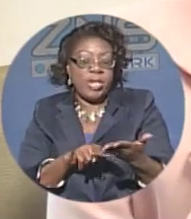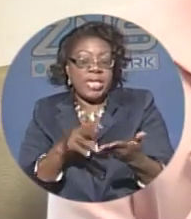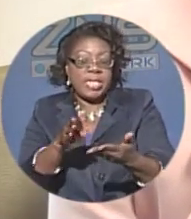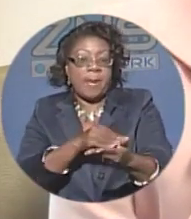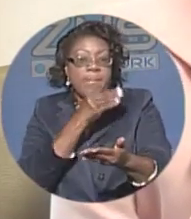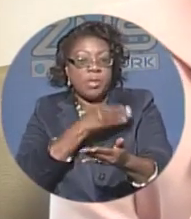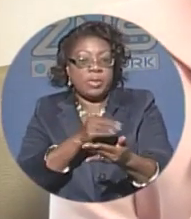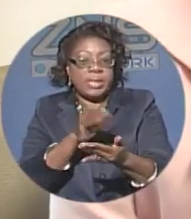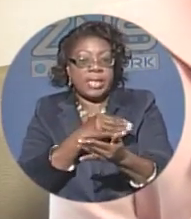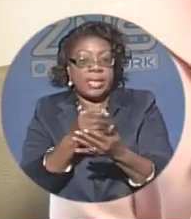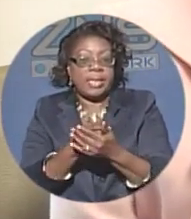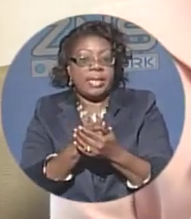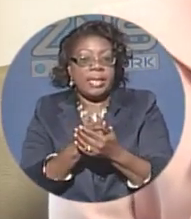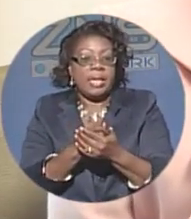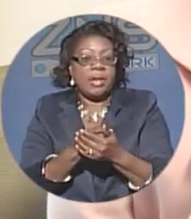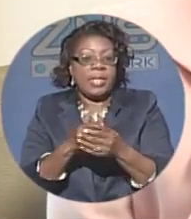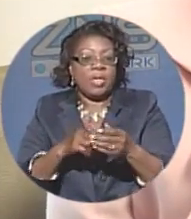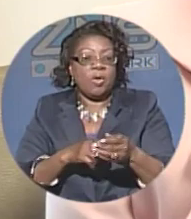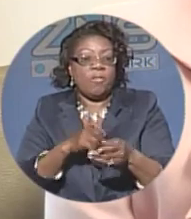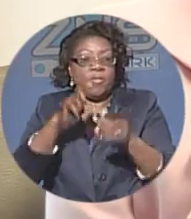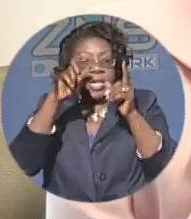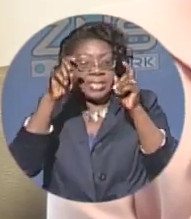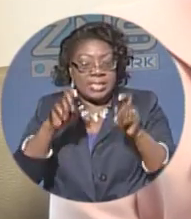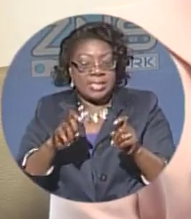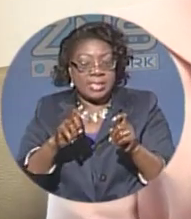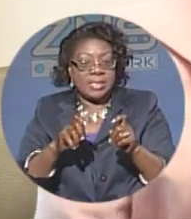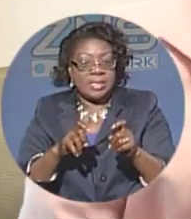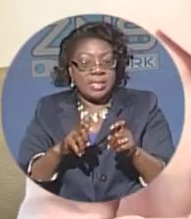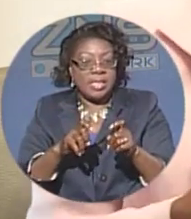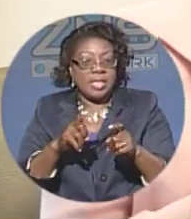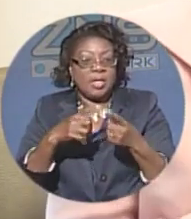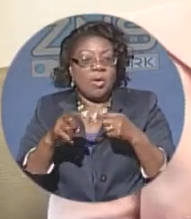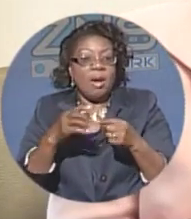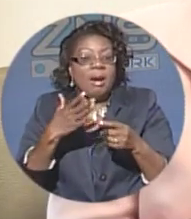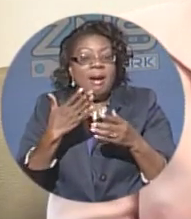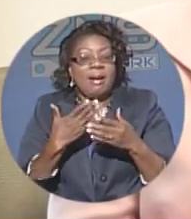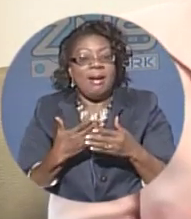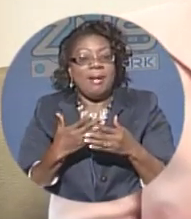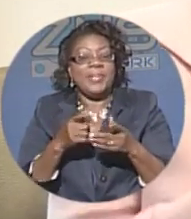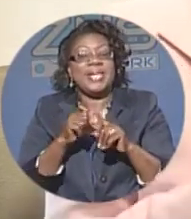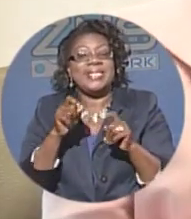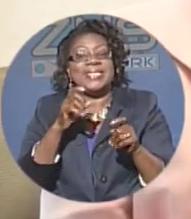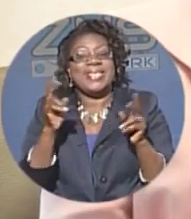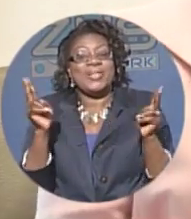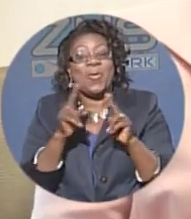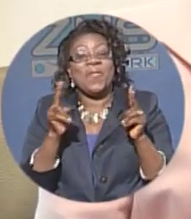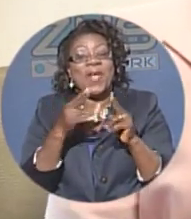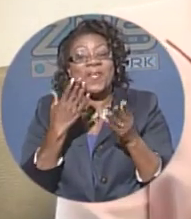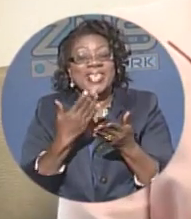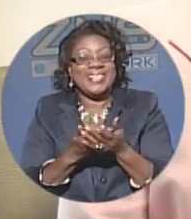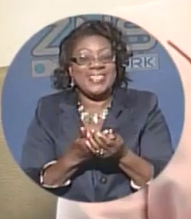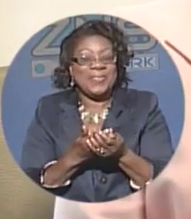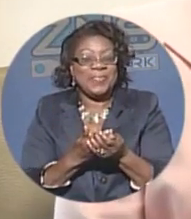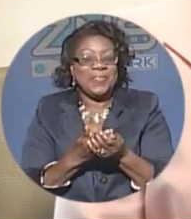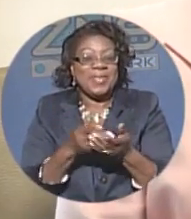them, when they go for audition to Juilliard, that everybody goes, because